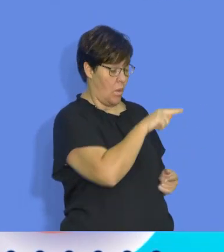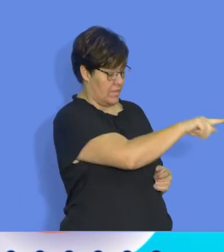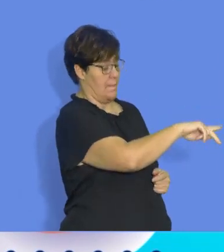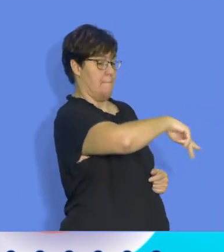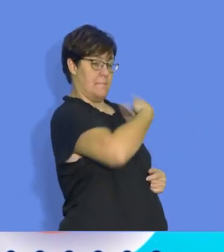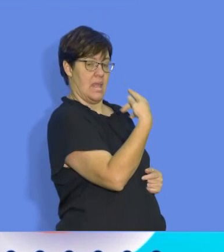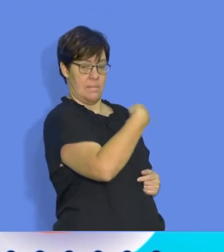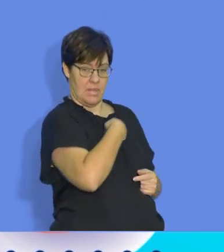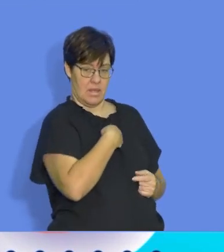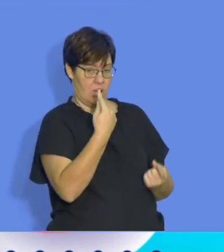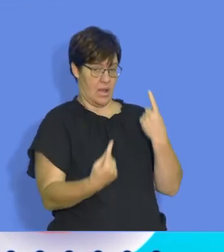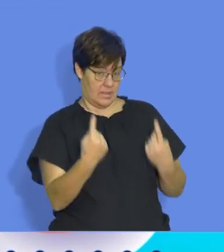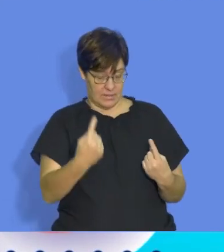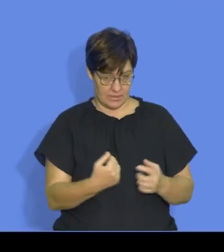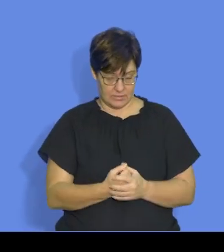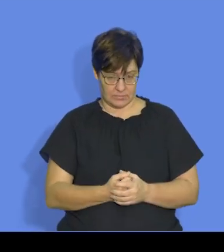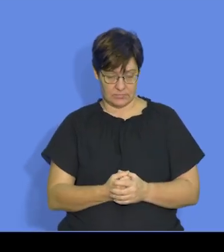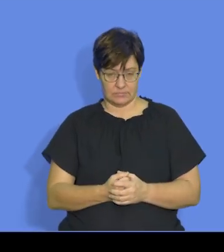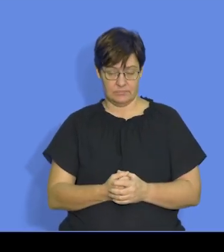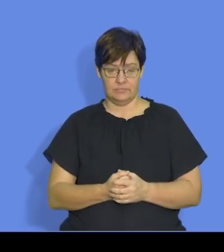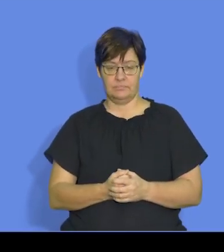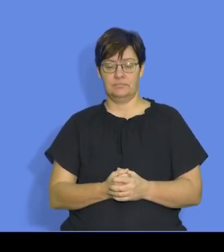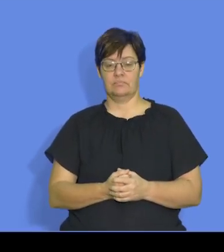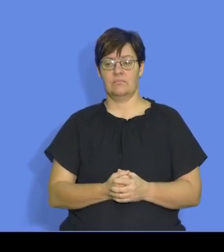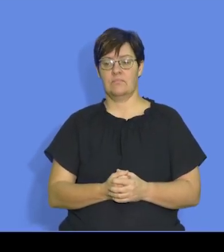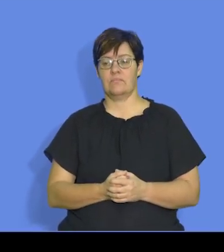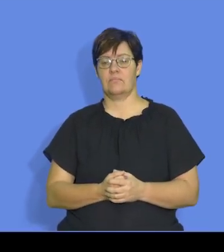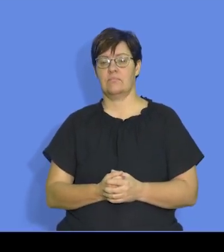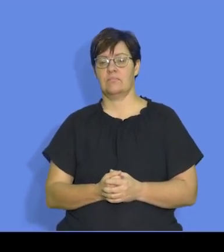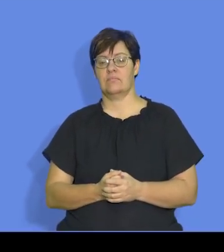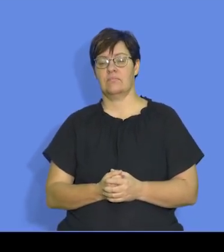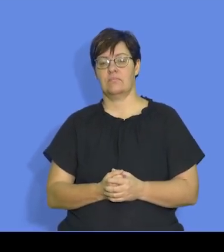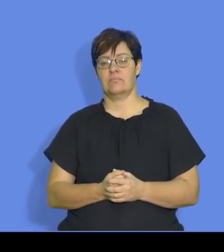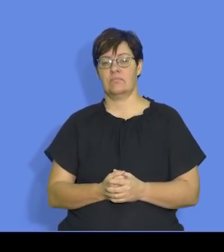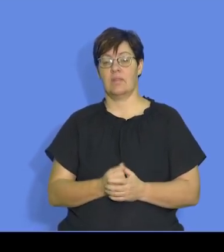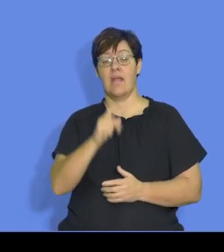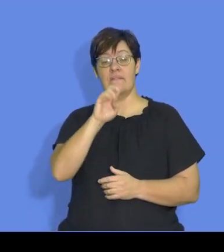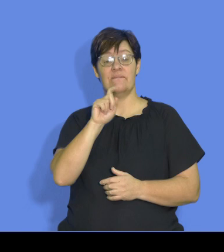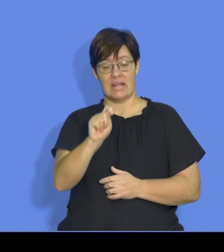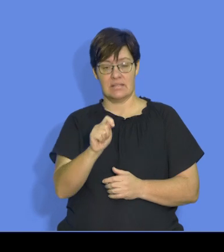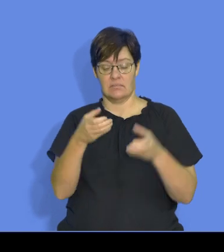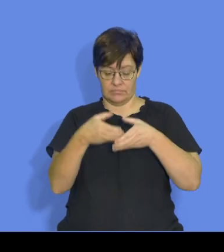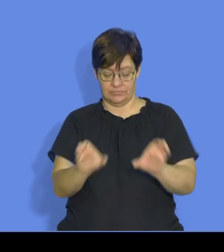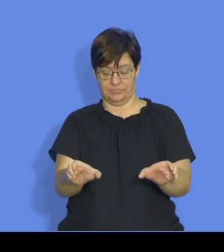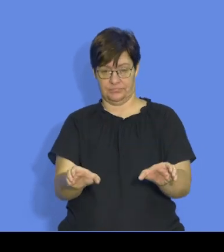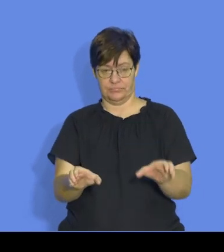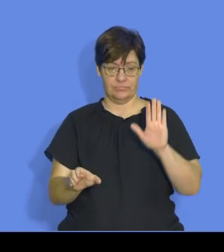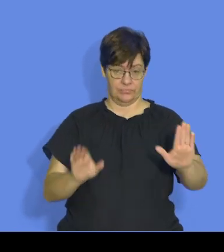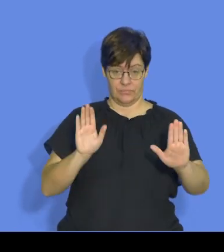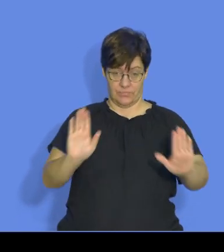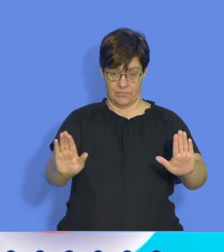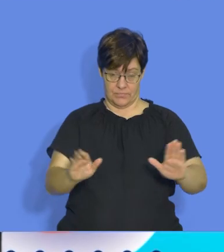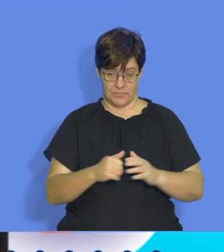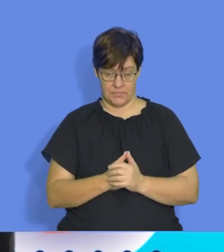you. So, if we take this a bit further, we find that our VAT is now divided into two